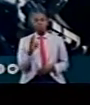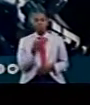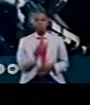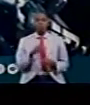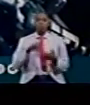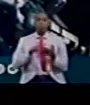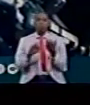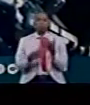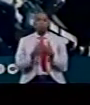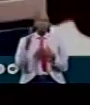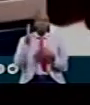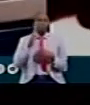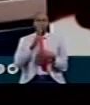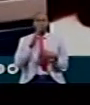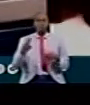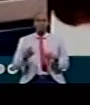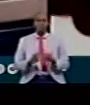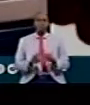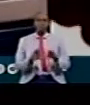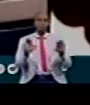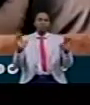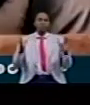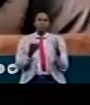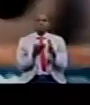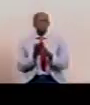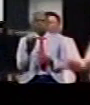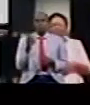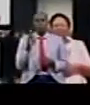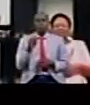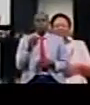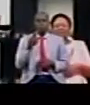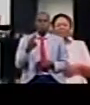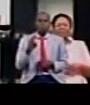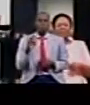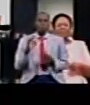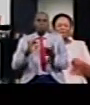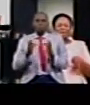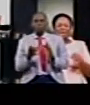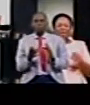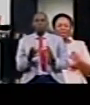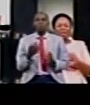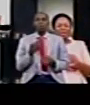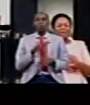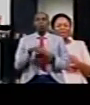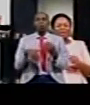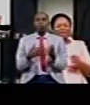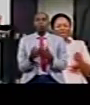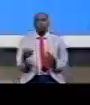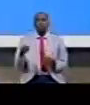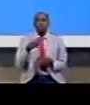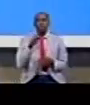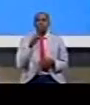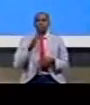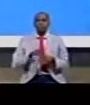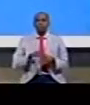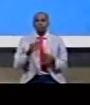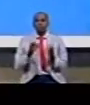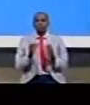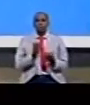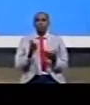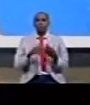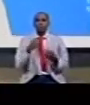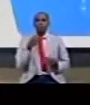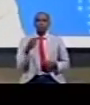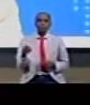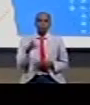we trust God, whatever name that is being called here, we believe that God can so fortify our wife, that